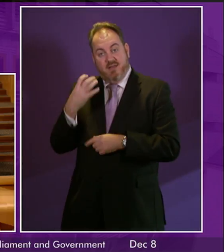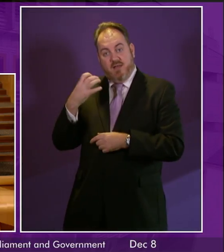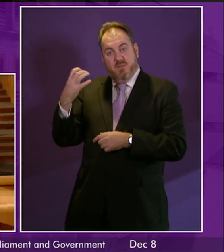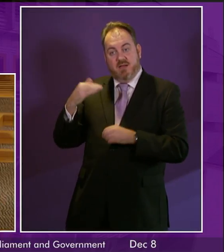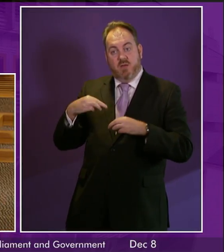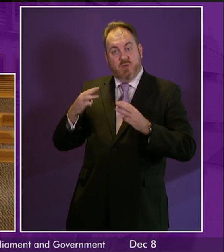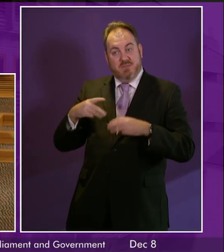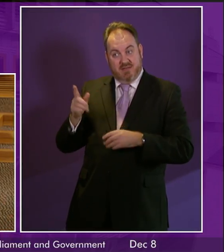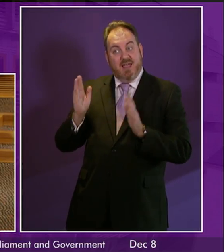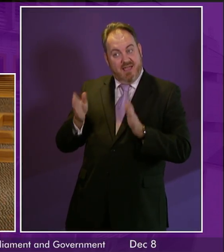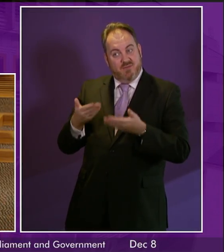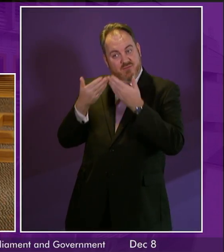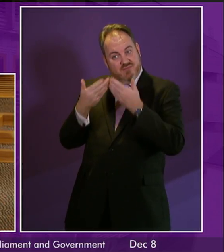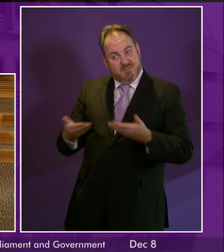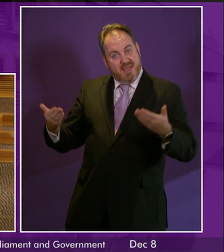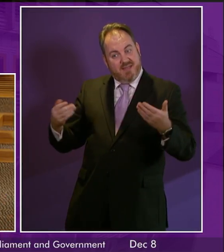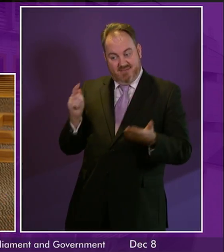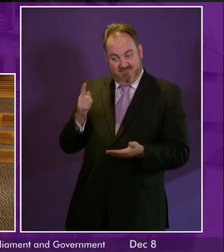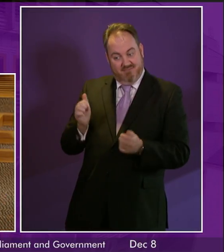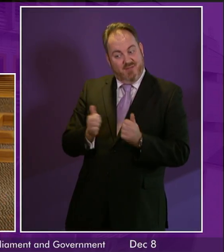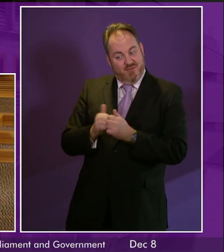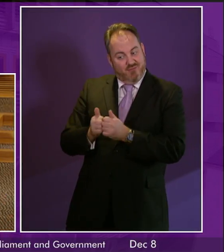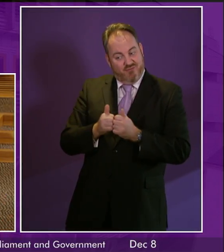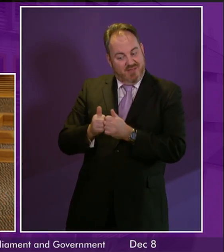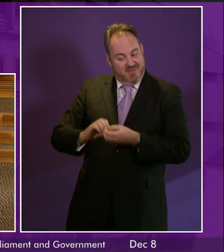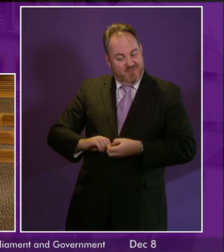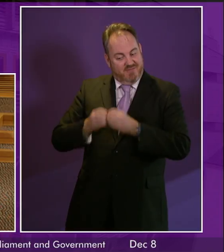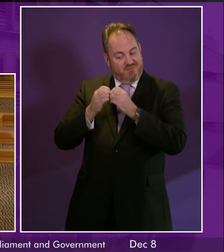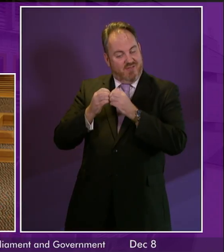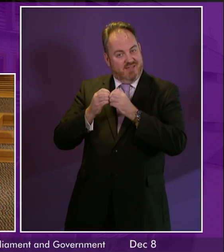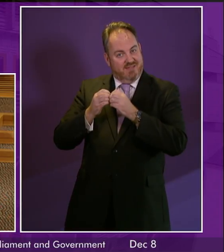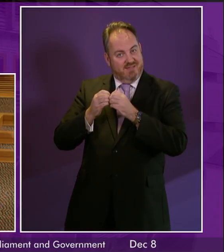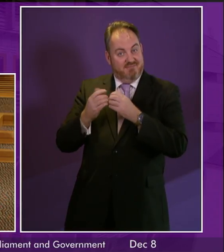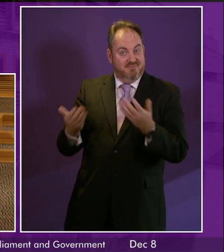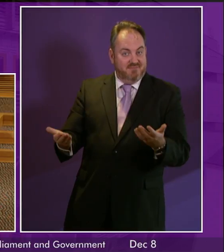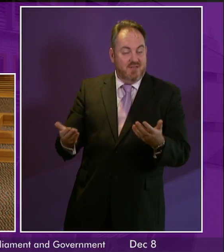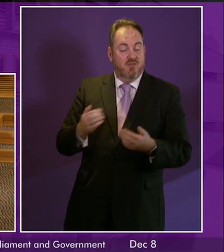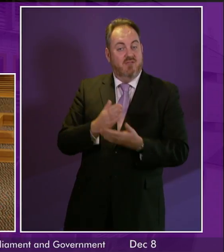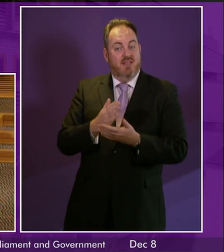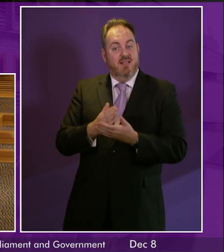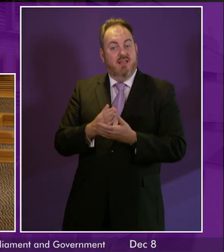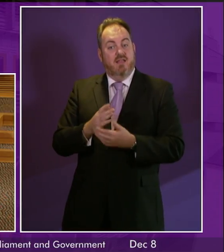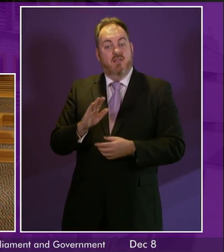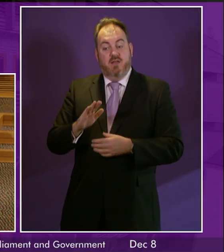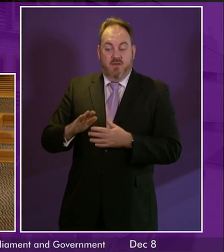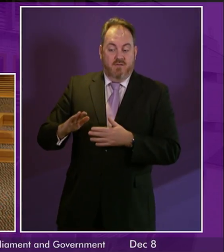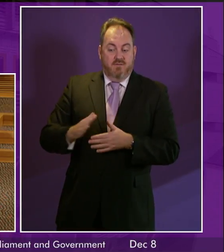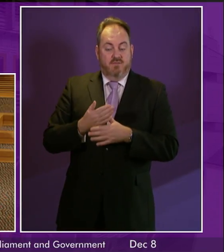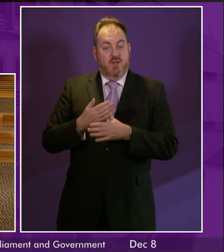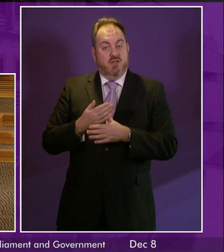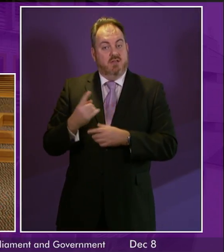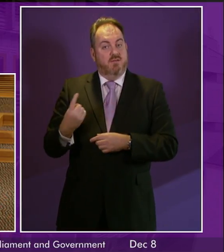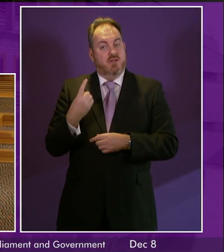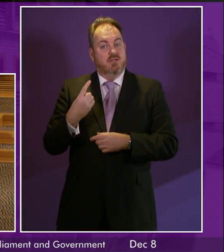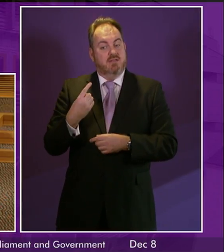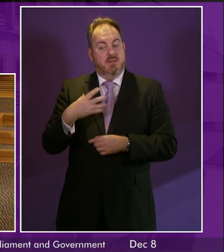Parliament, also needs to fully respect the agreements that have been reached in that regard. And as the First Minister has made clear, the Scottish Government recognises